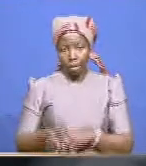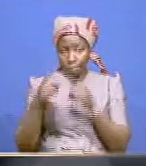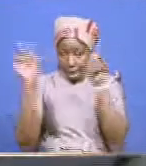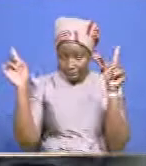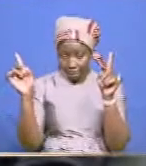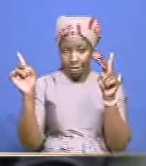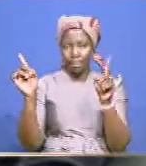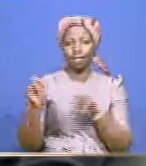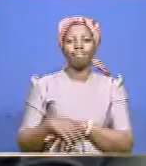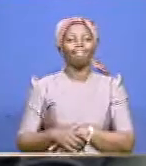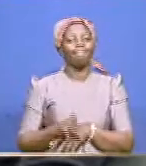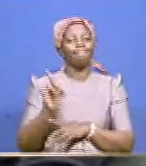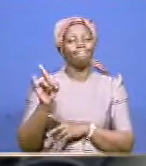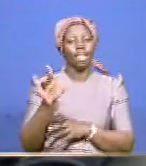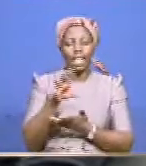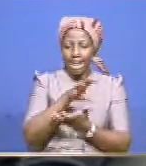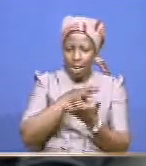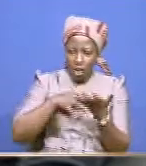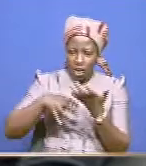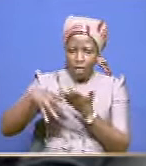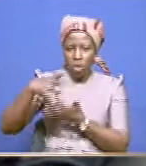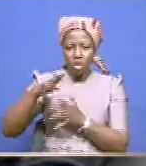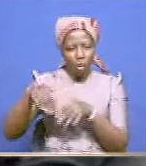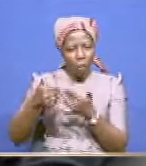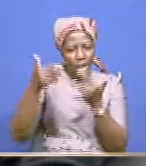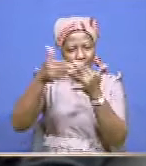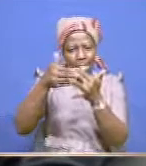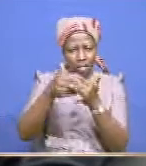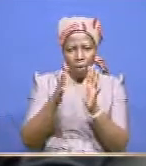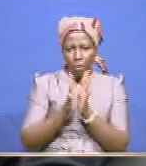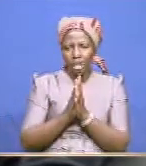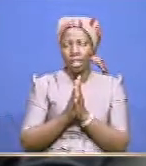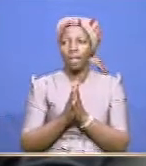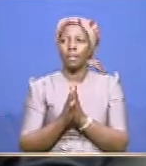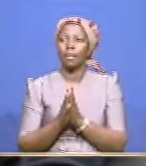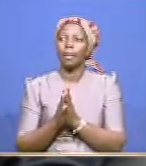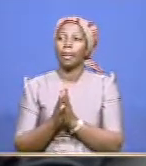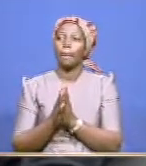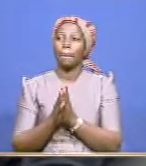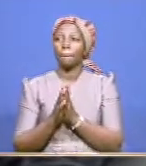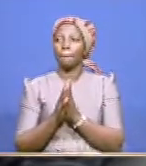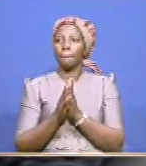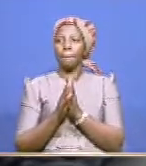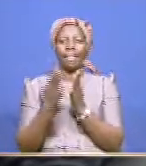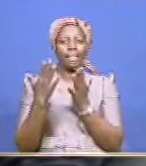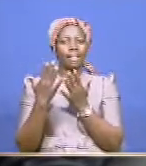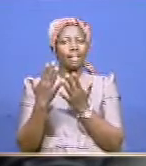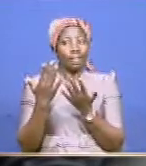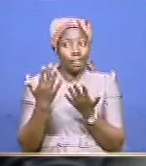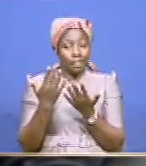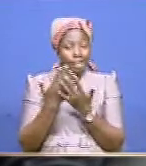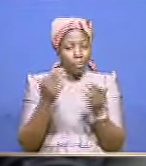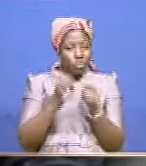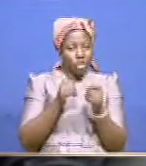is compromising the precursor or the button that triggered a